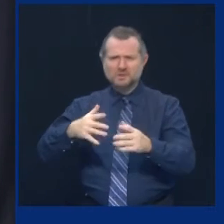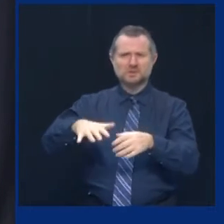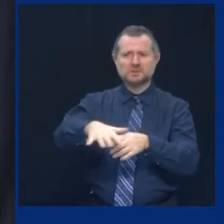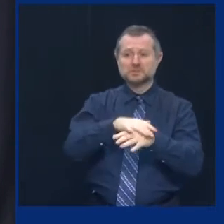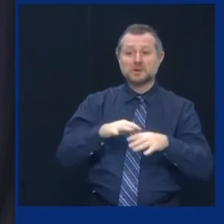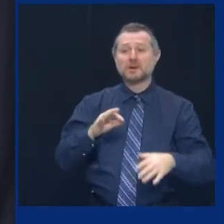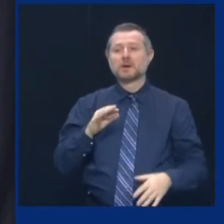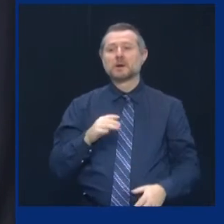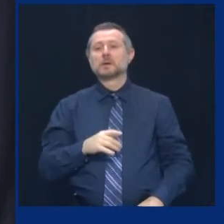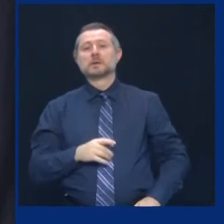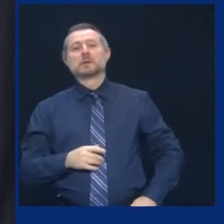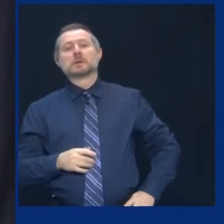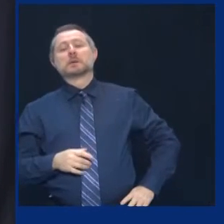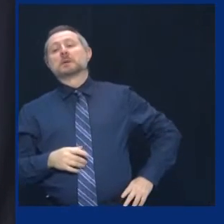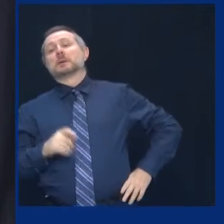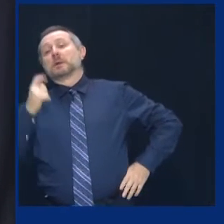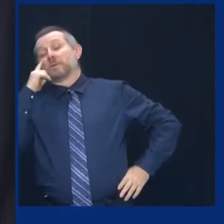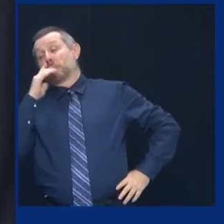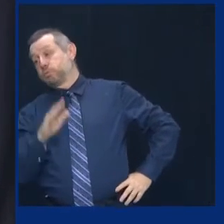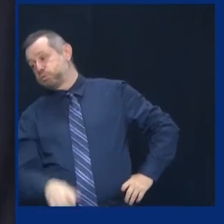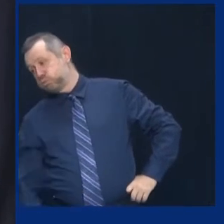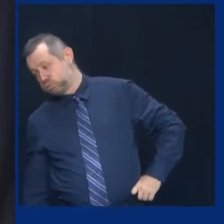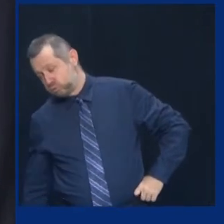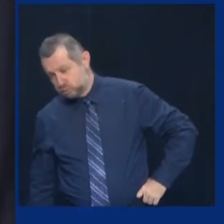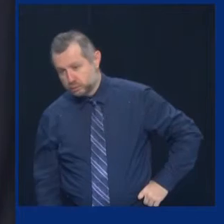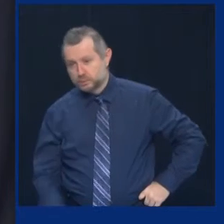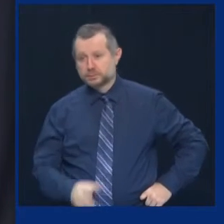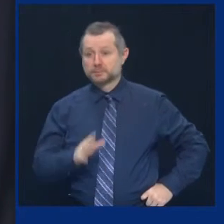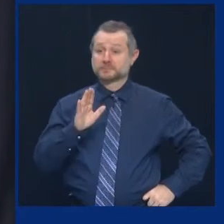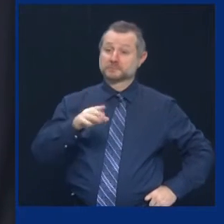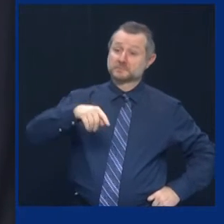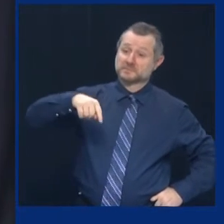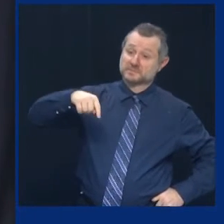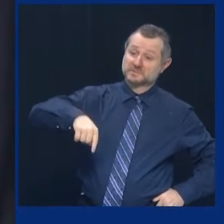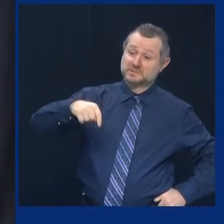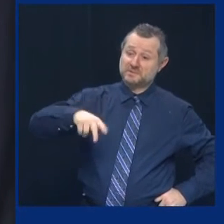In this phase we're in